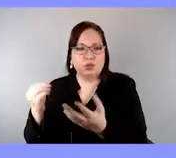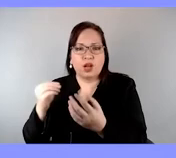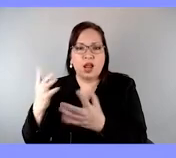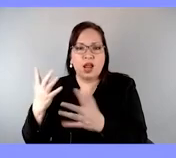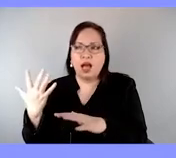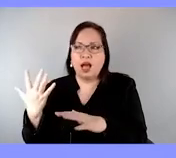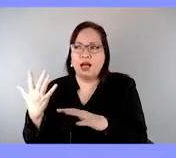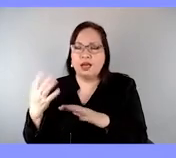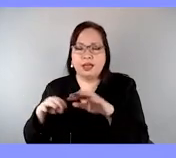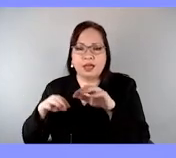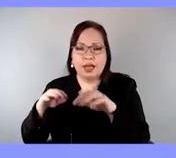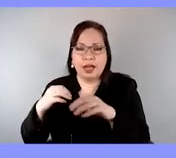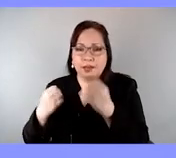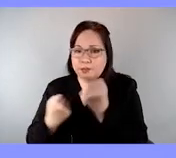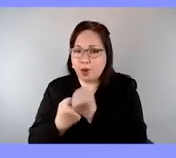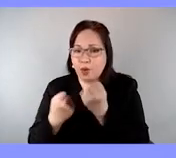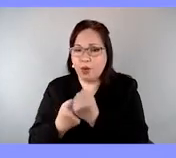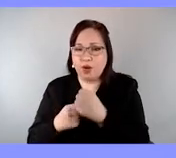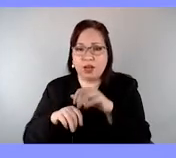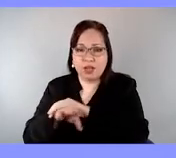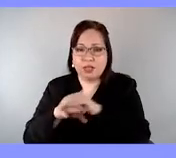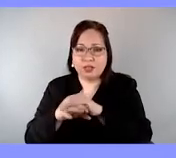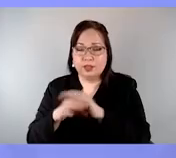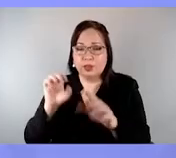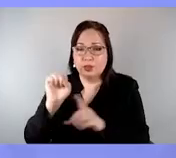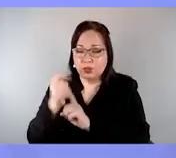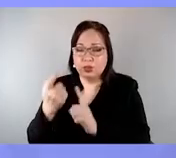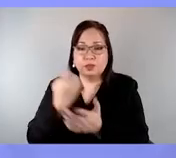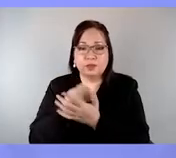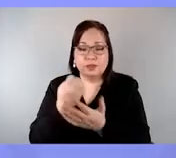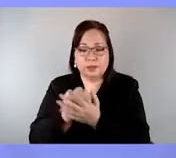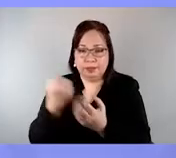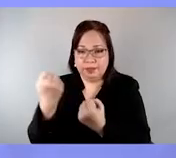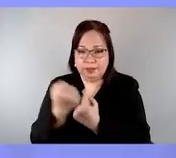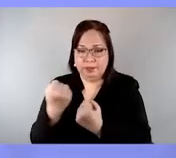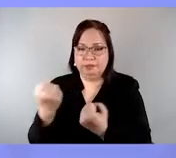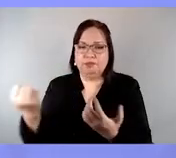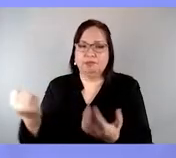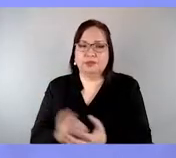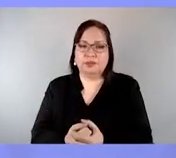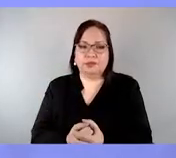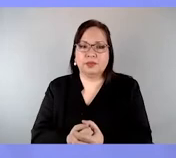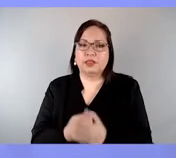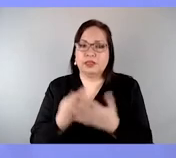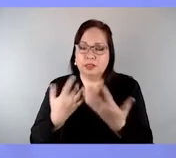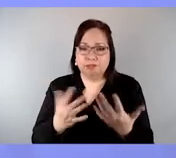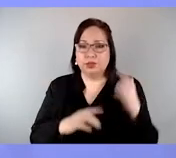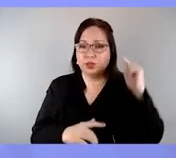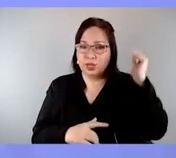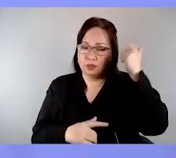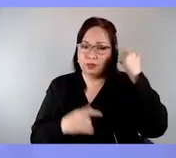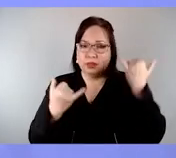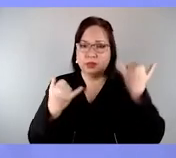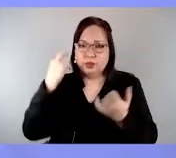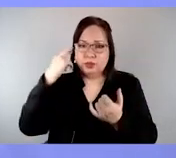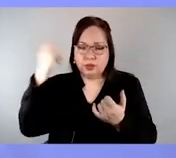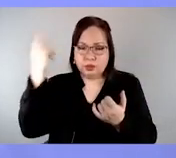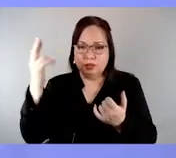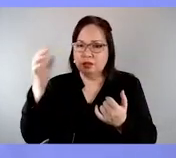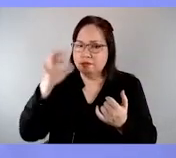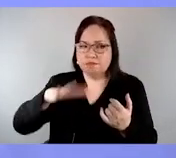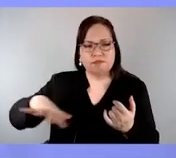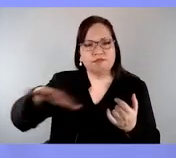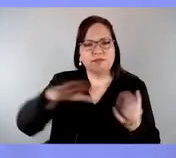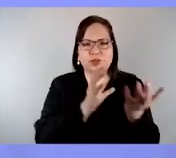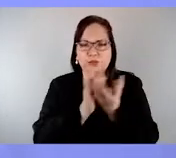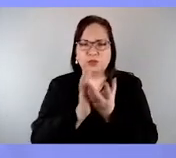to social and economic assistance. It has come to the attention of government and